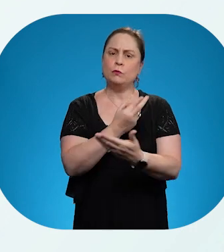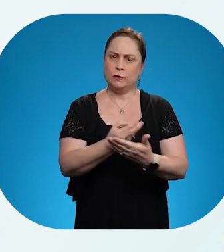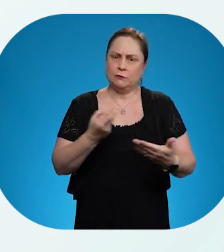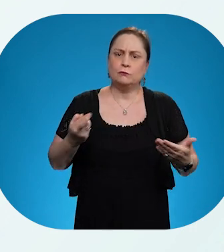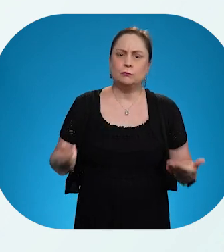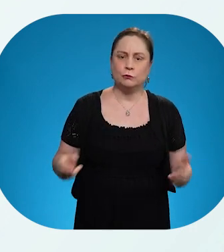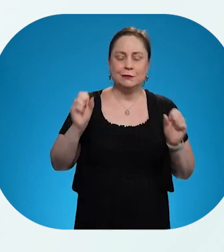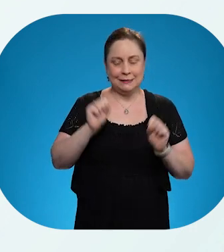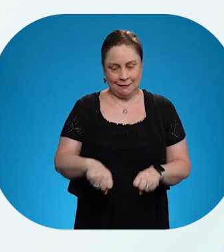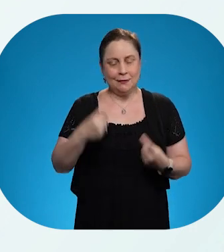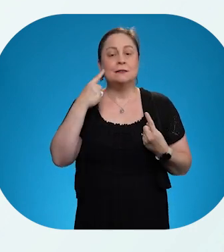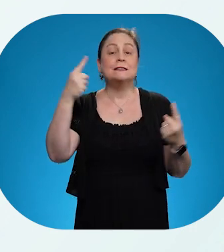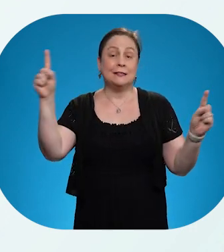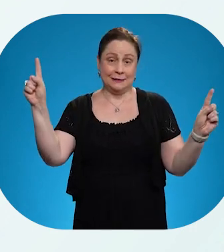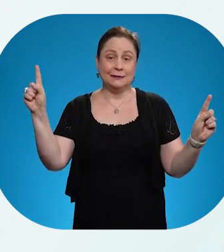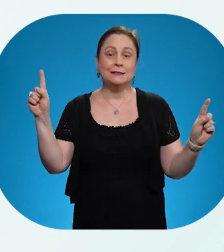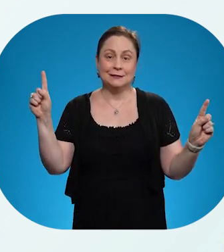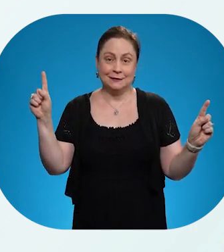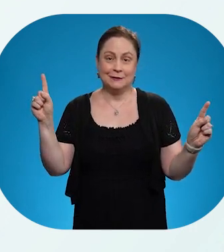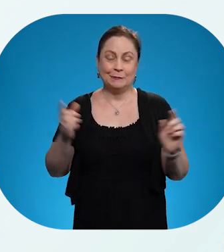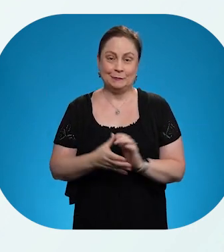to the table to help you be successful.